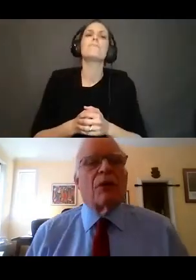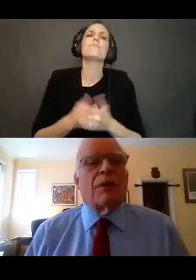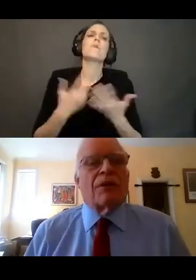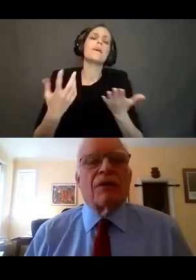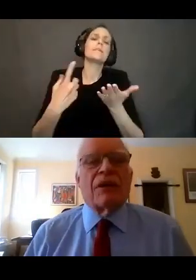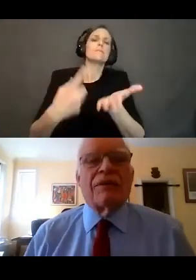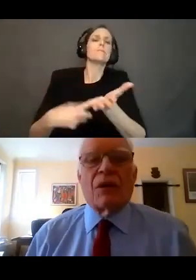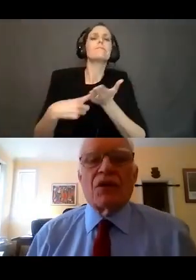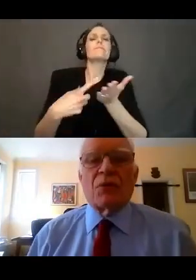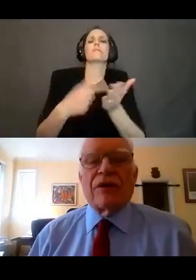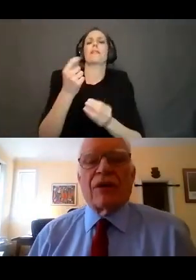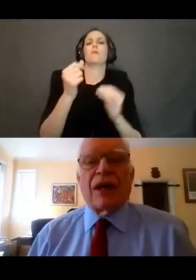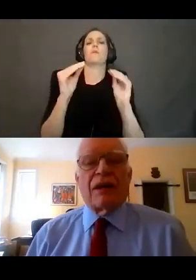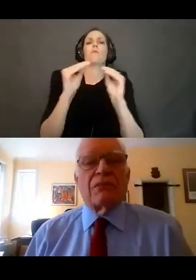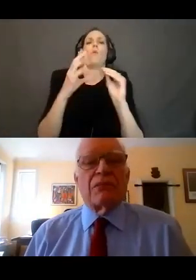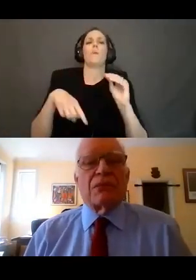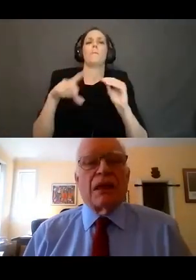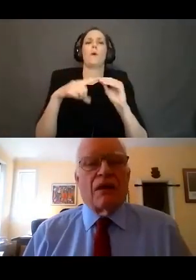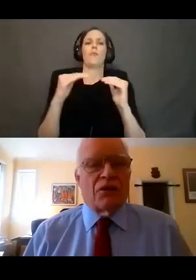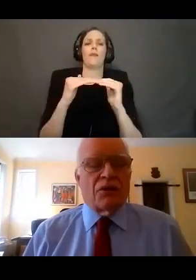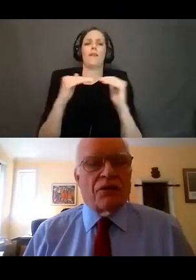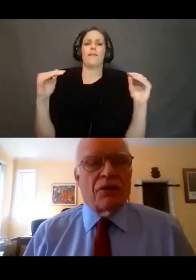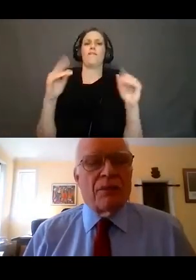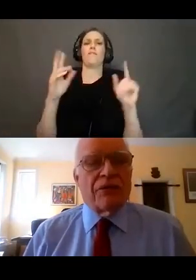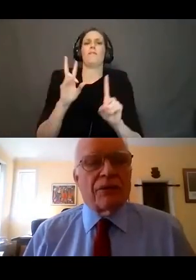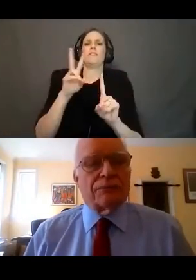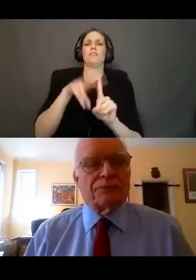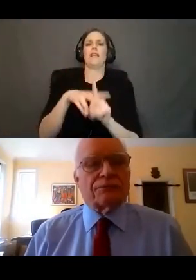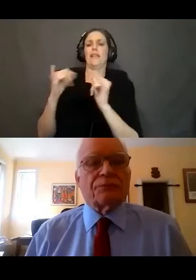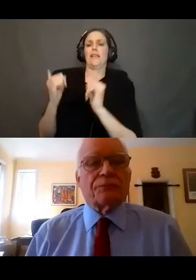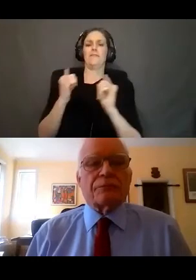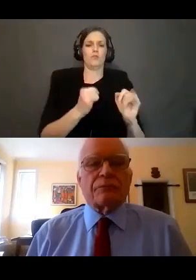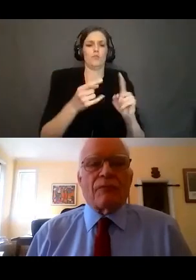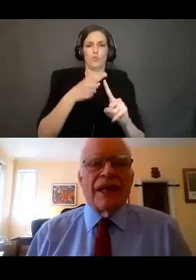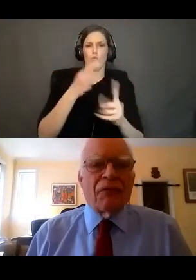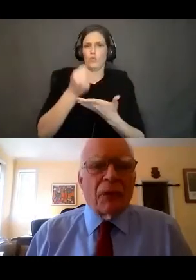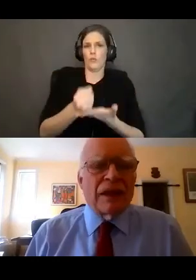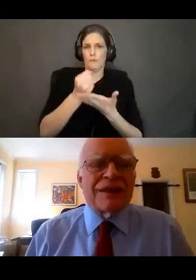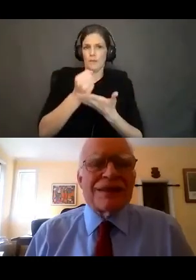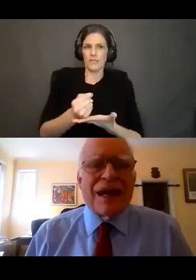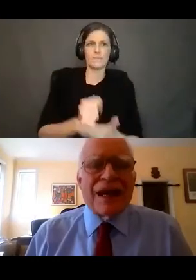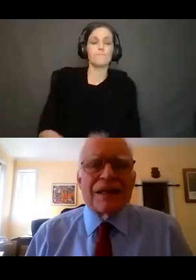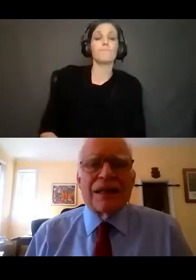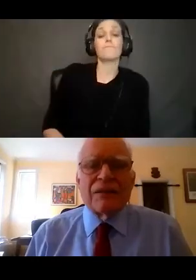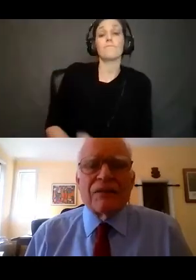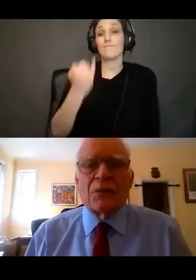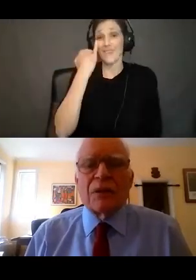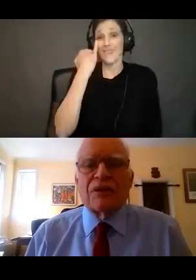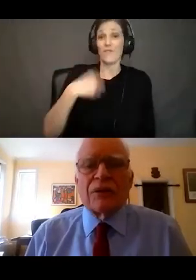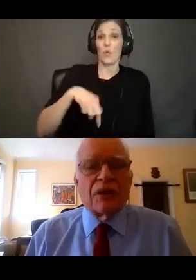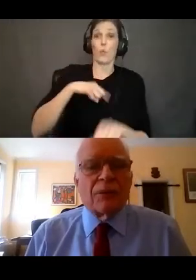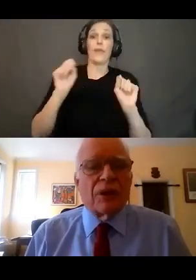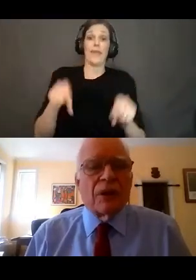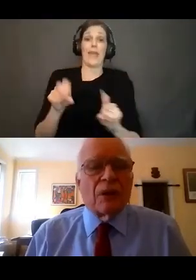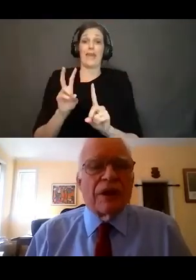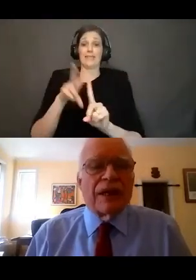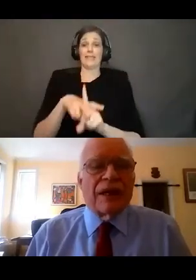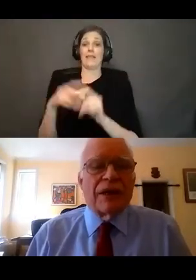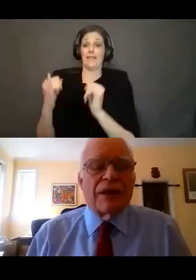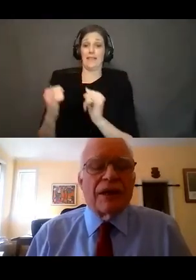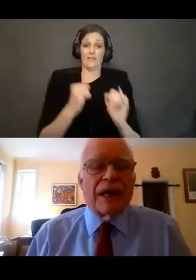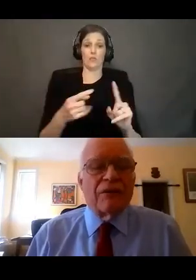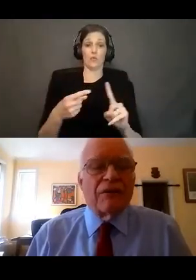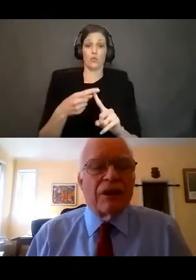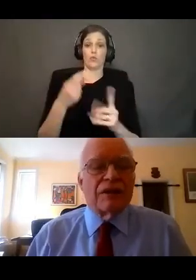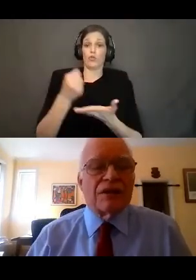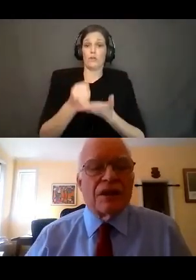little bit more about the level at which we assign individuals to treatments. If we can assign the individual to a treatment, we get a